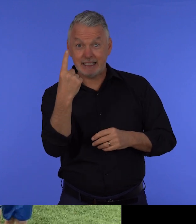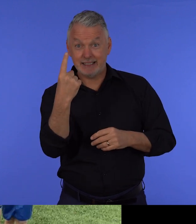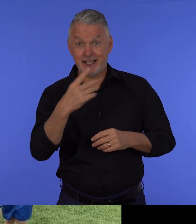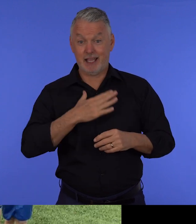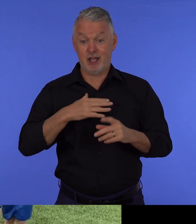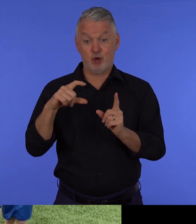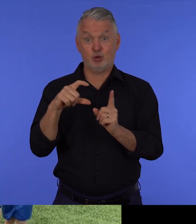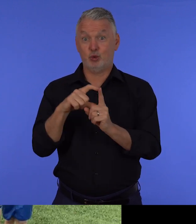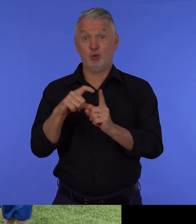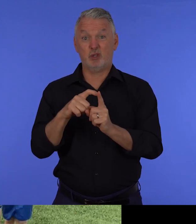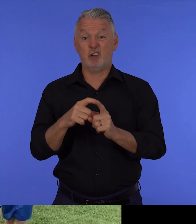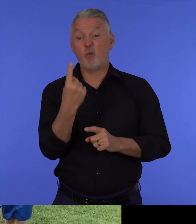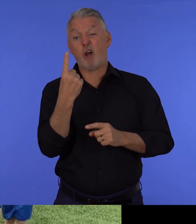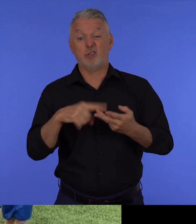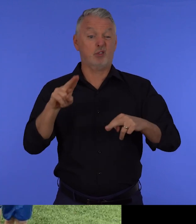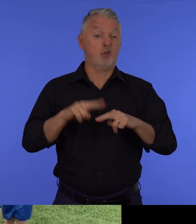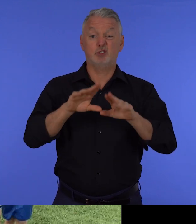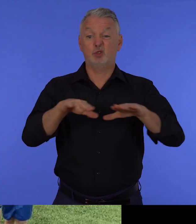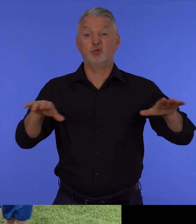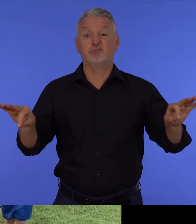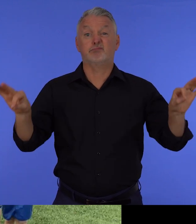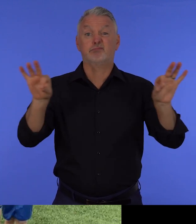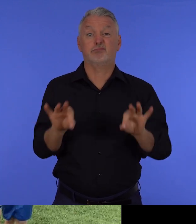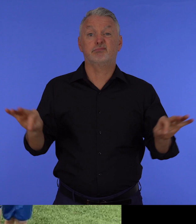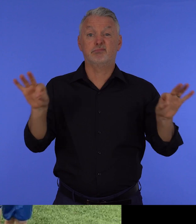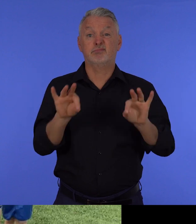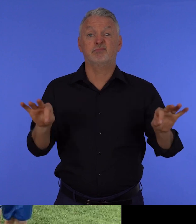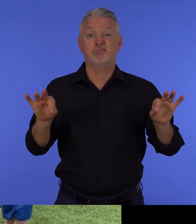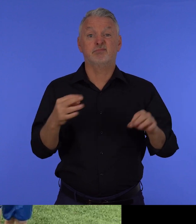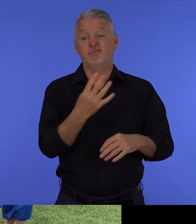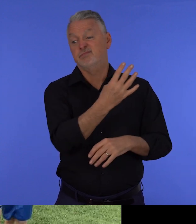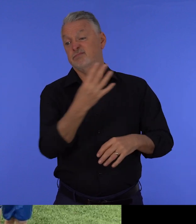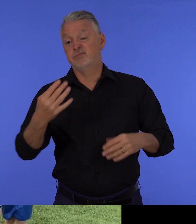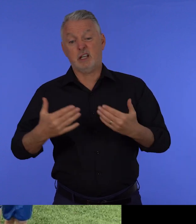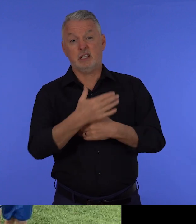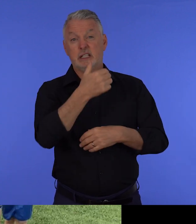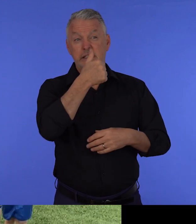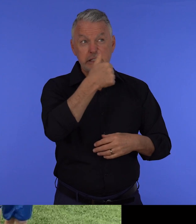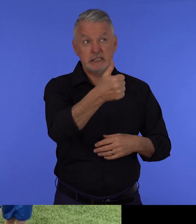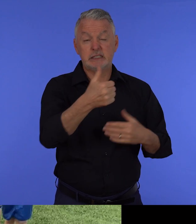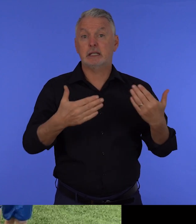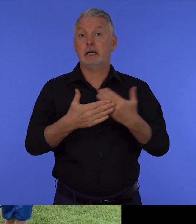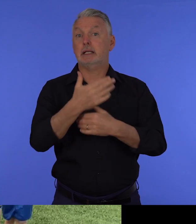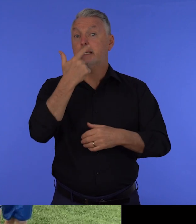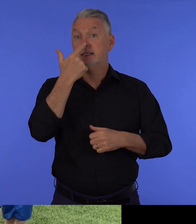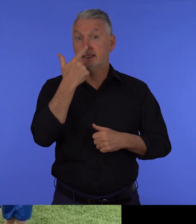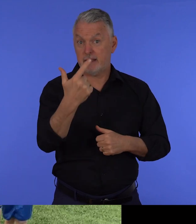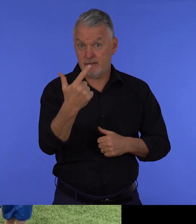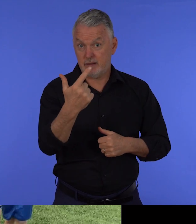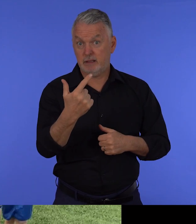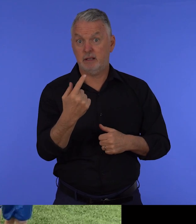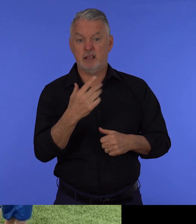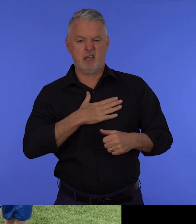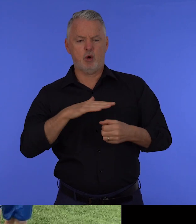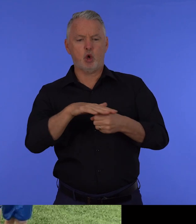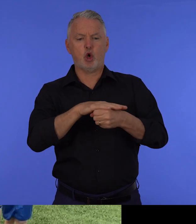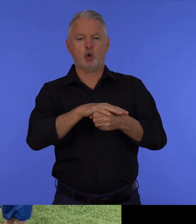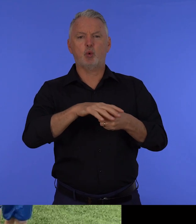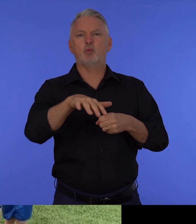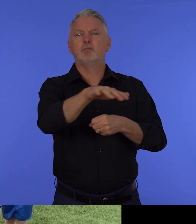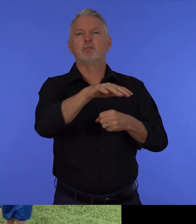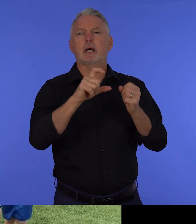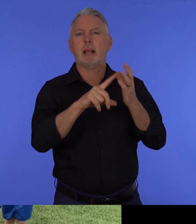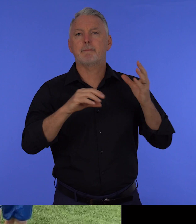season just finished. And as you can see, she is just one of the kids. She has done under sixes and